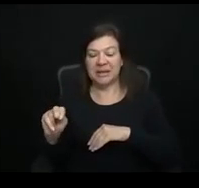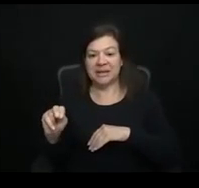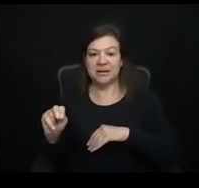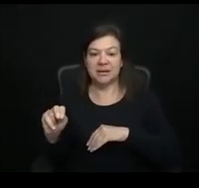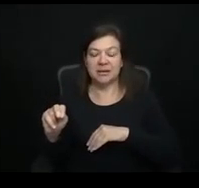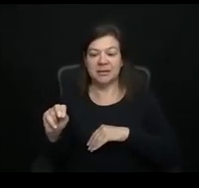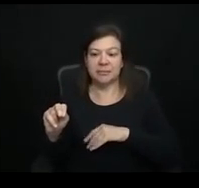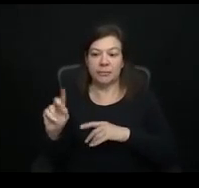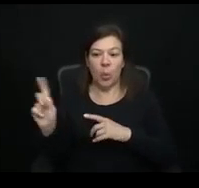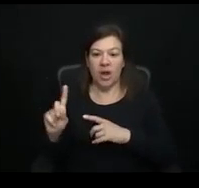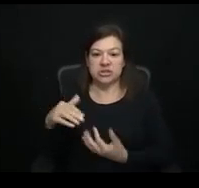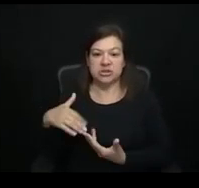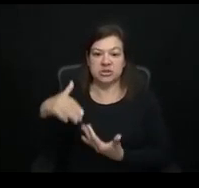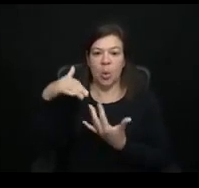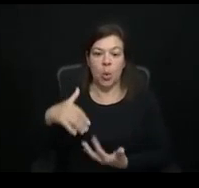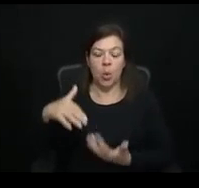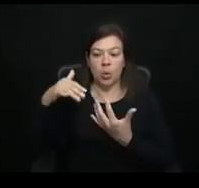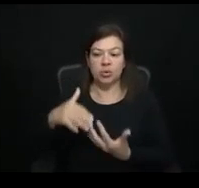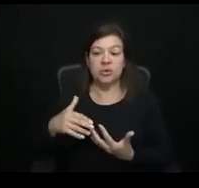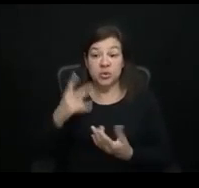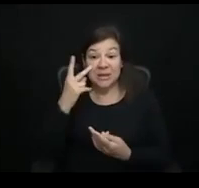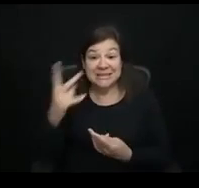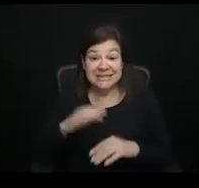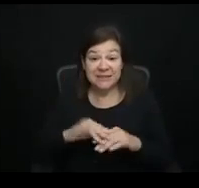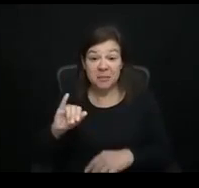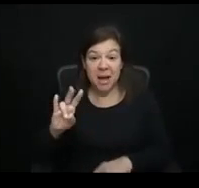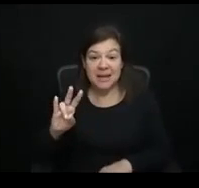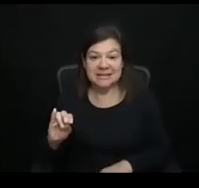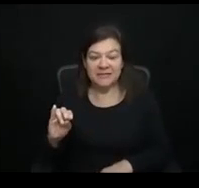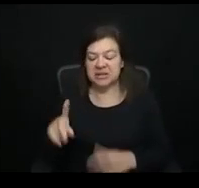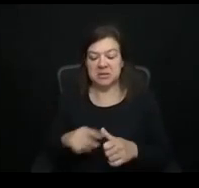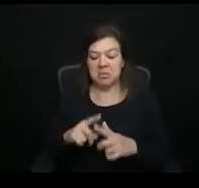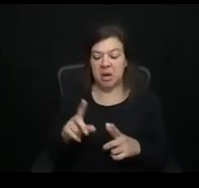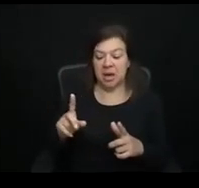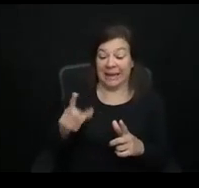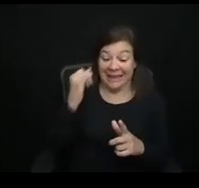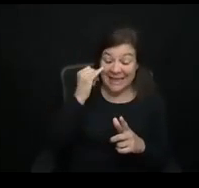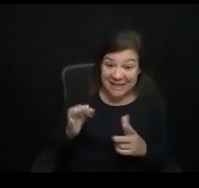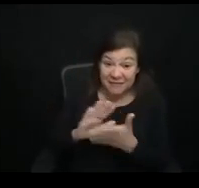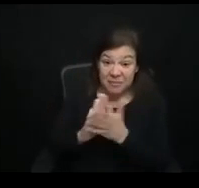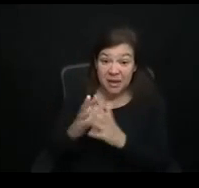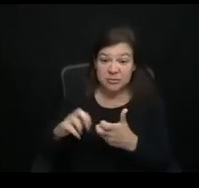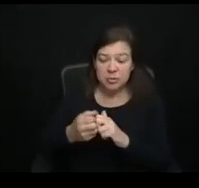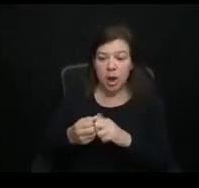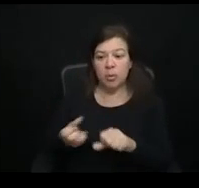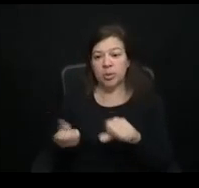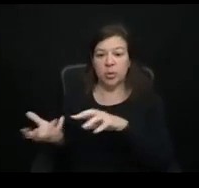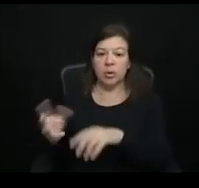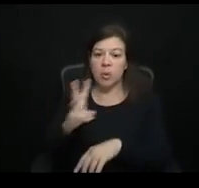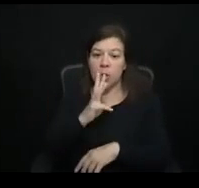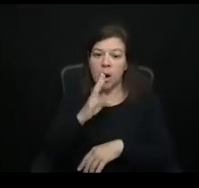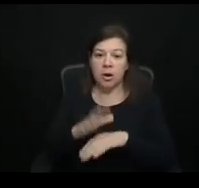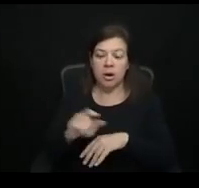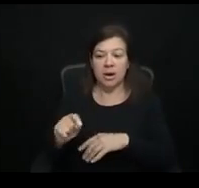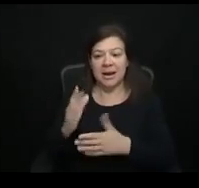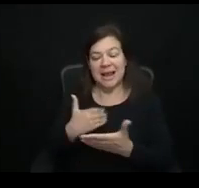or whatever, but it's not. If it has any chance of being a problem, we'll go dump water on it, and we'll have